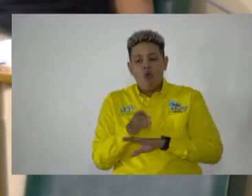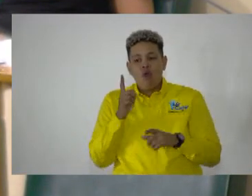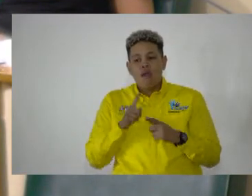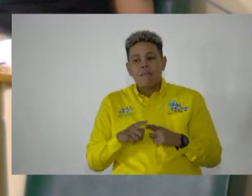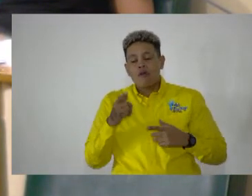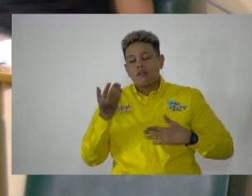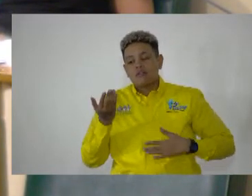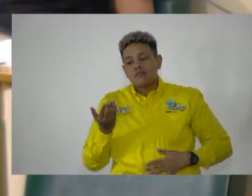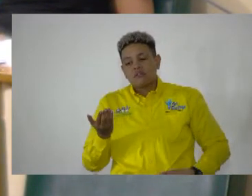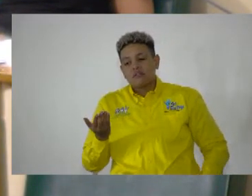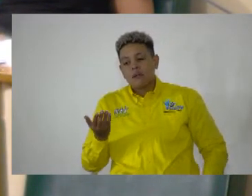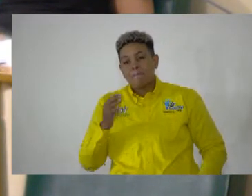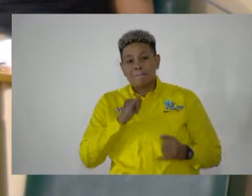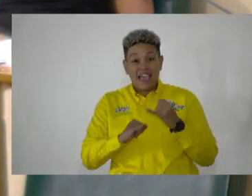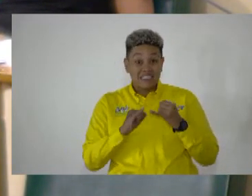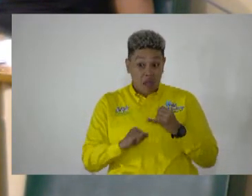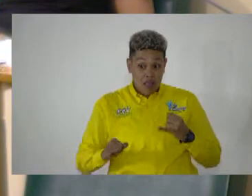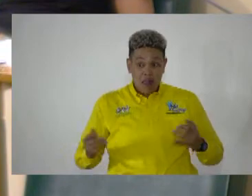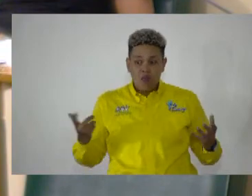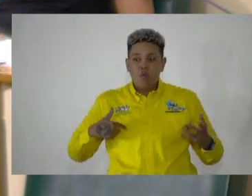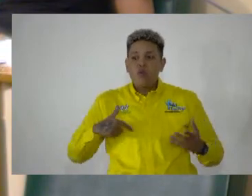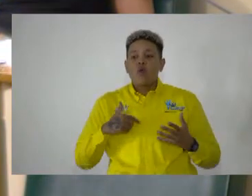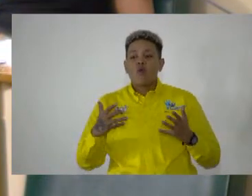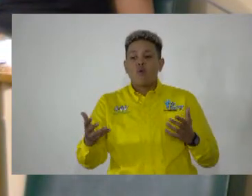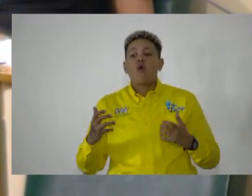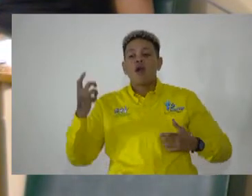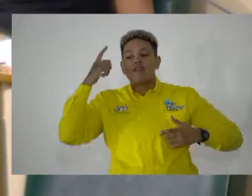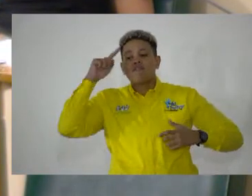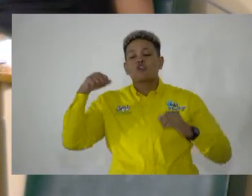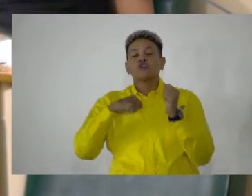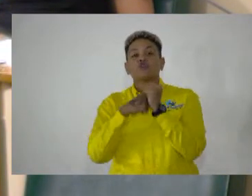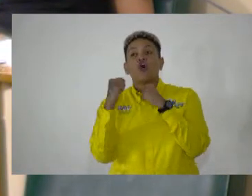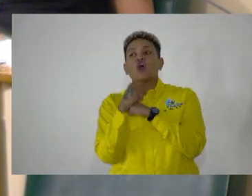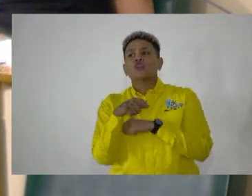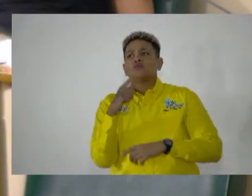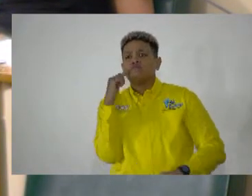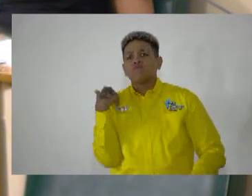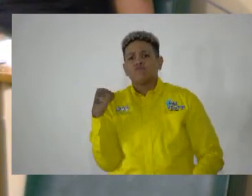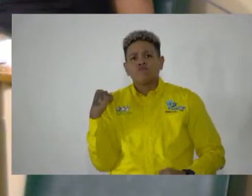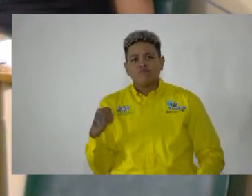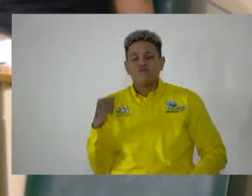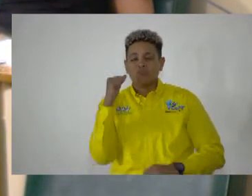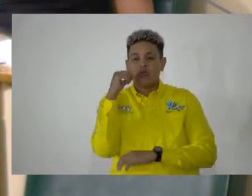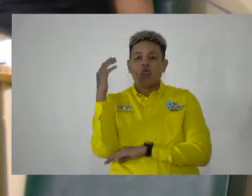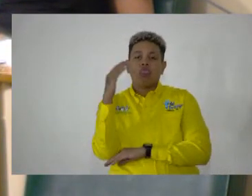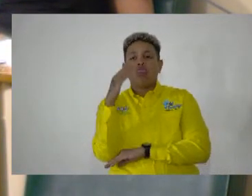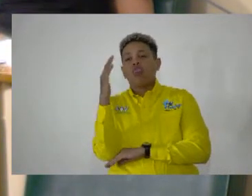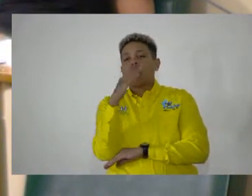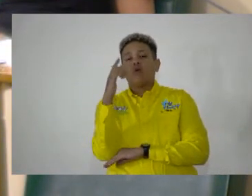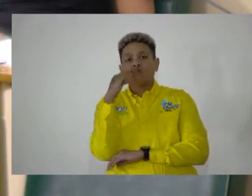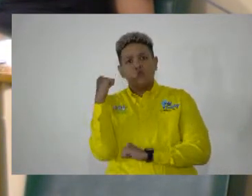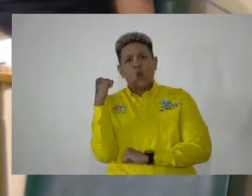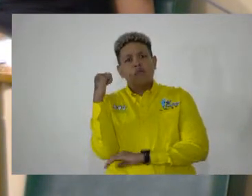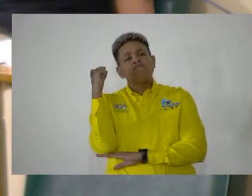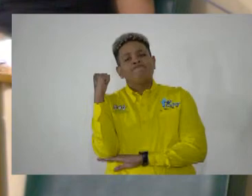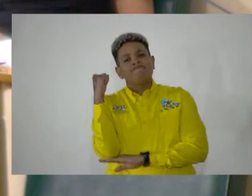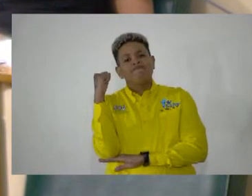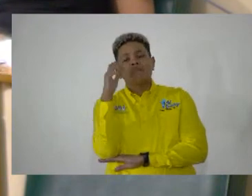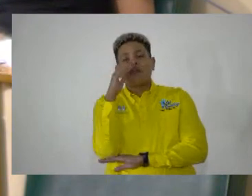metal. What we would want is for the structure to be sturdy and